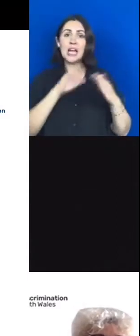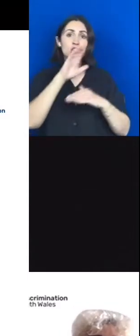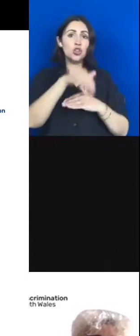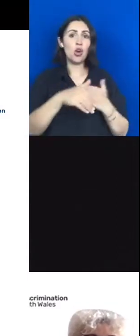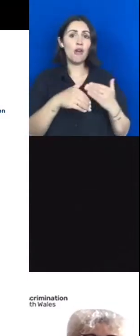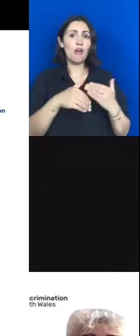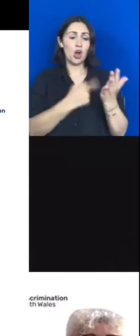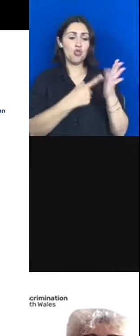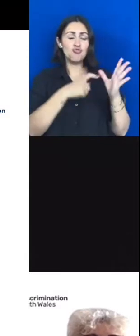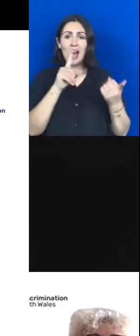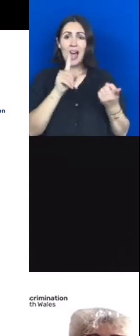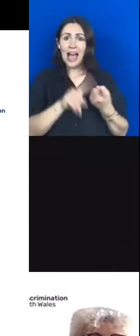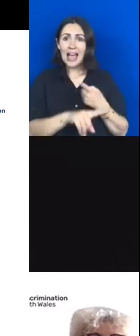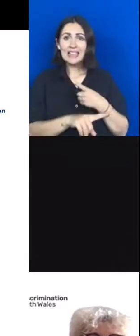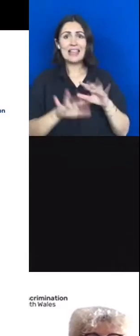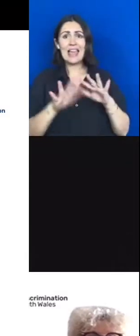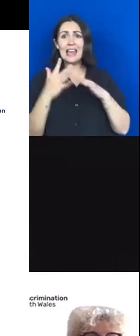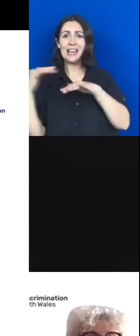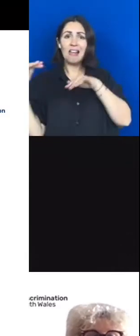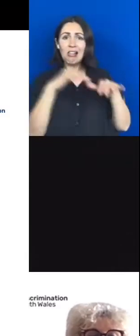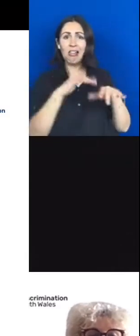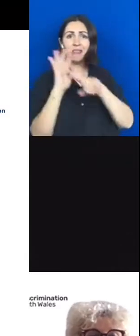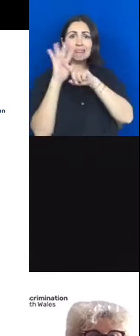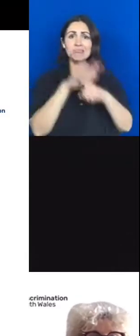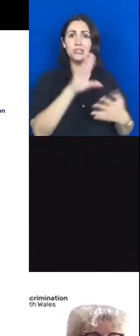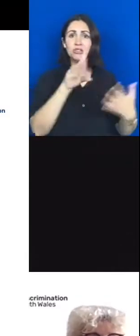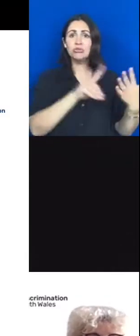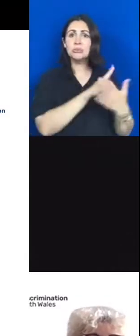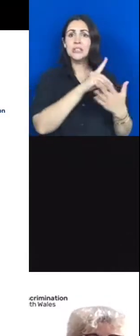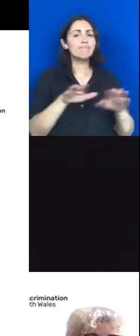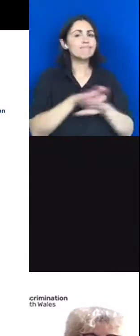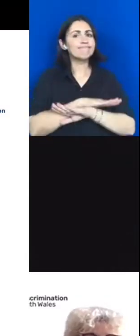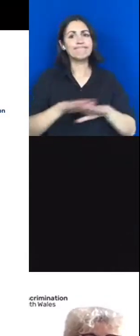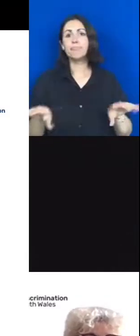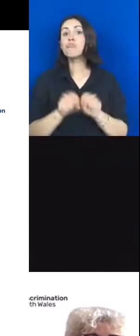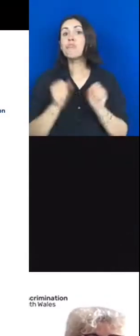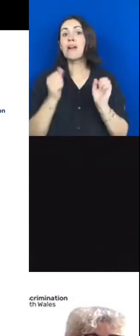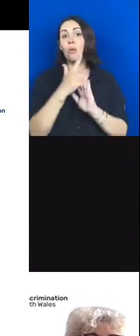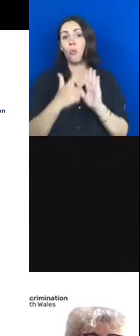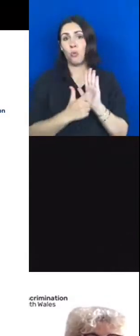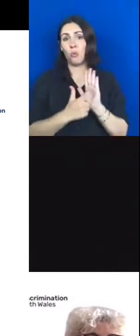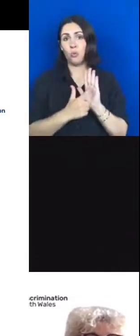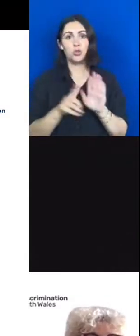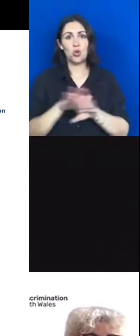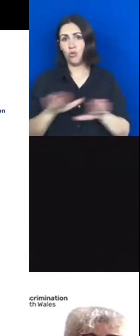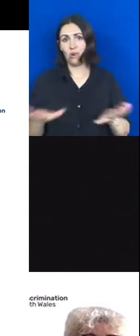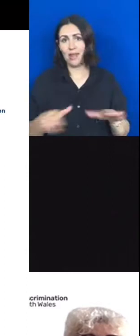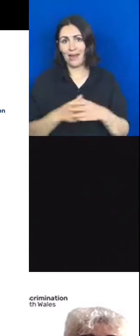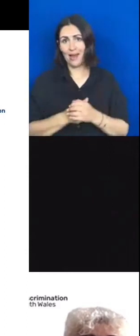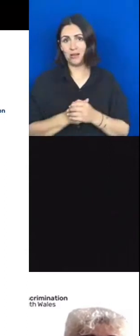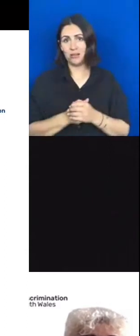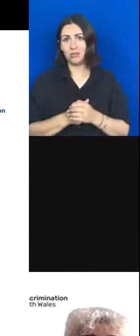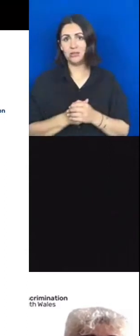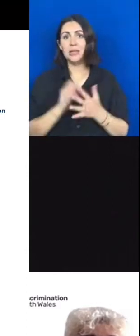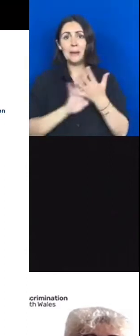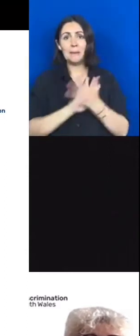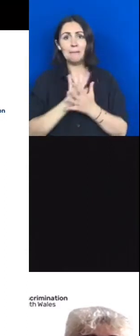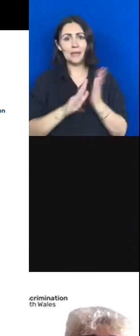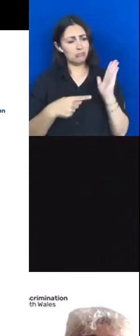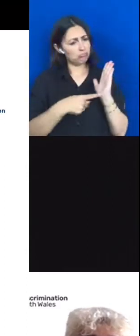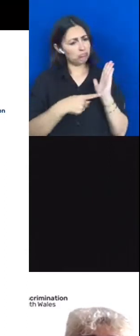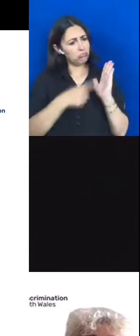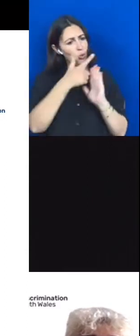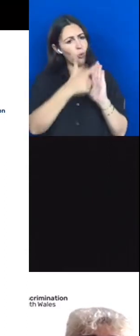racial, disability and other types of discrimination in certain circumstances and to promote equality of opportunity between